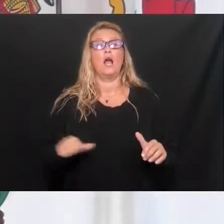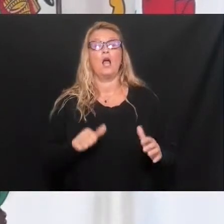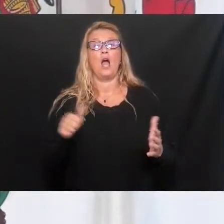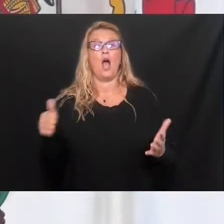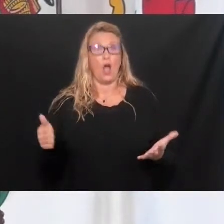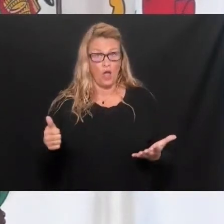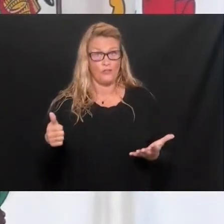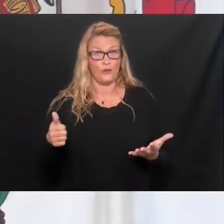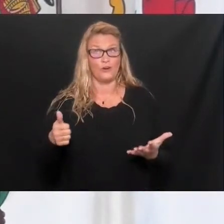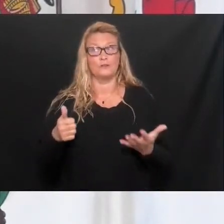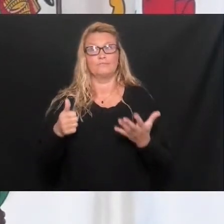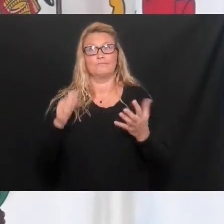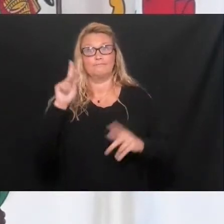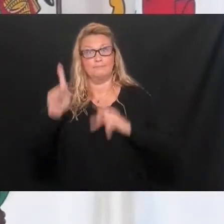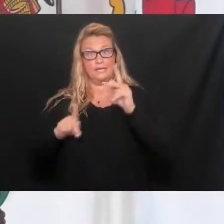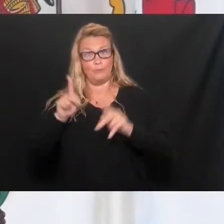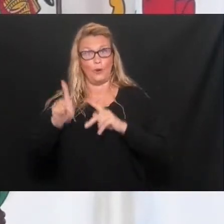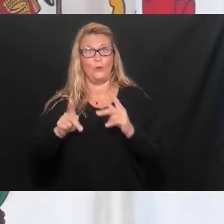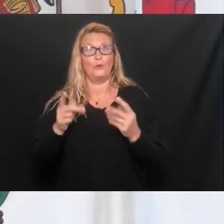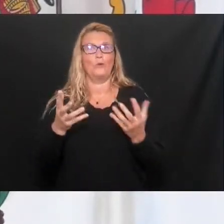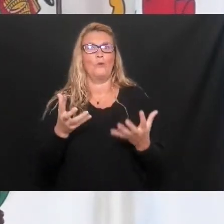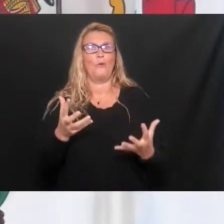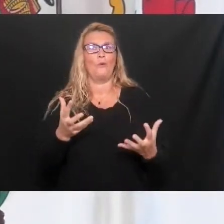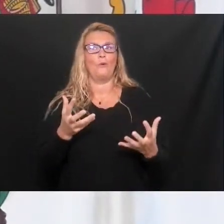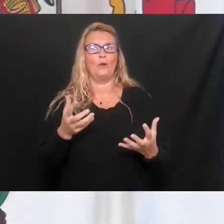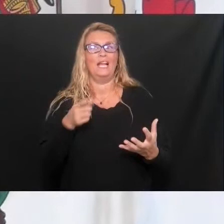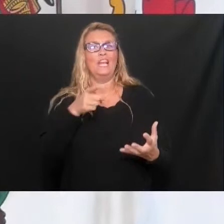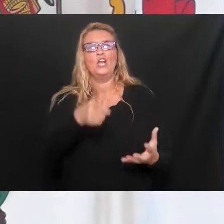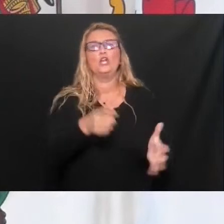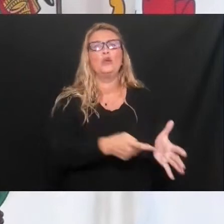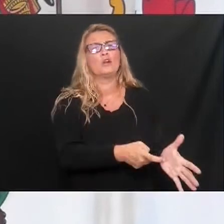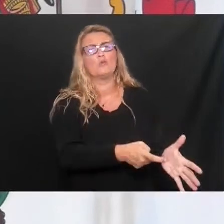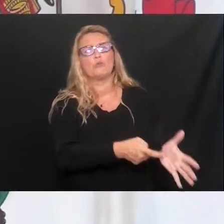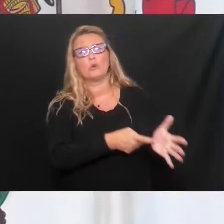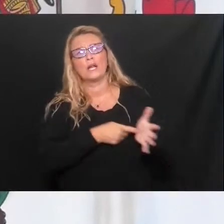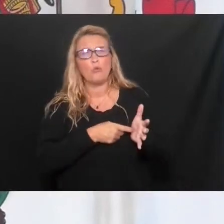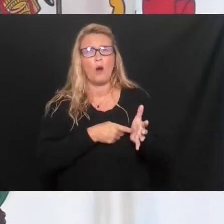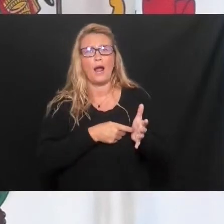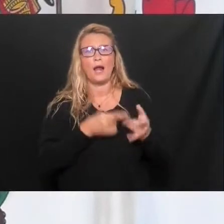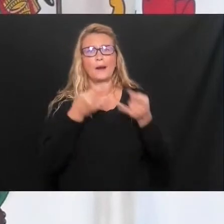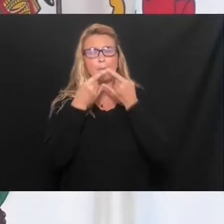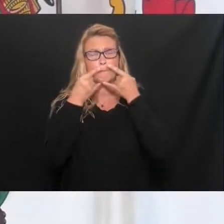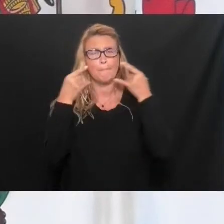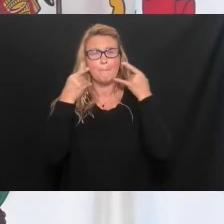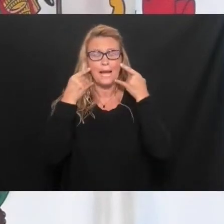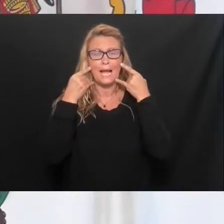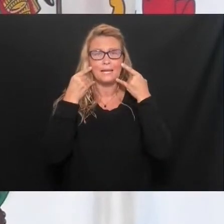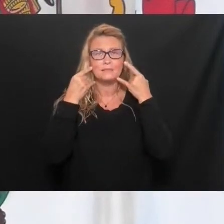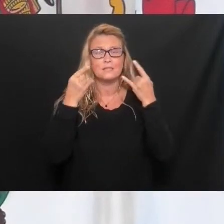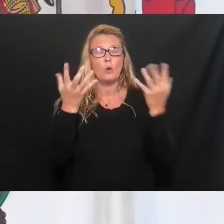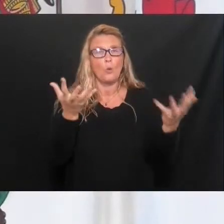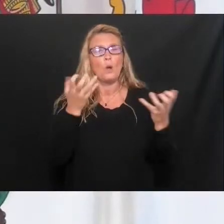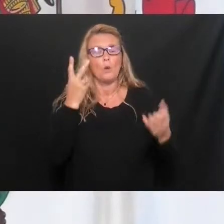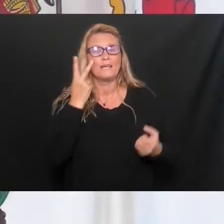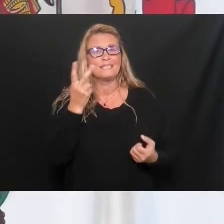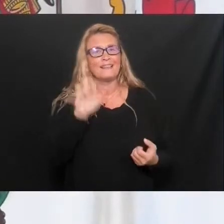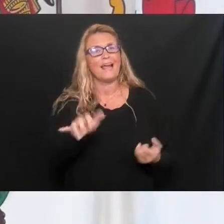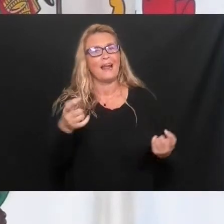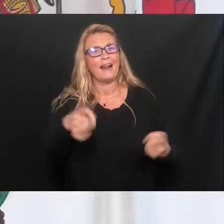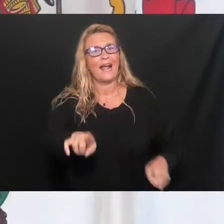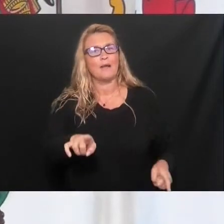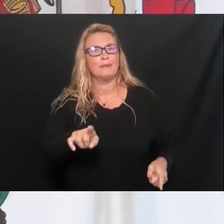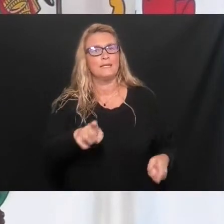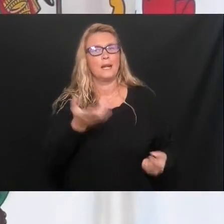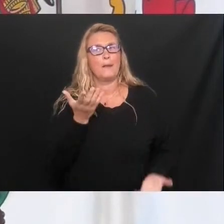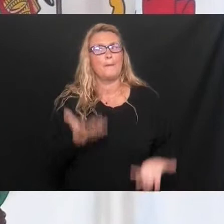people now that are willing to say, well, if you would just put a mandate on, that's what we would like you to do, because maybe we